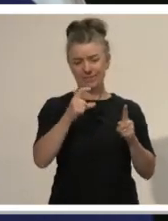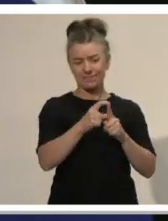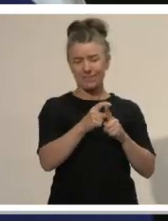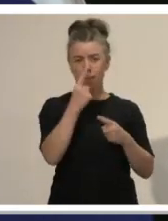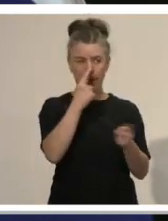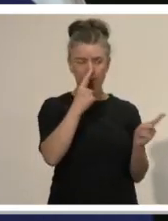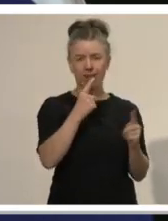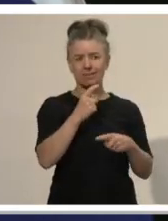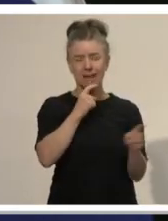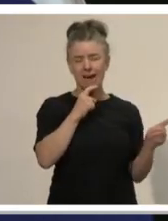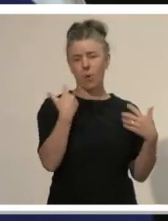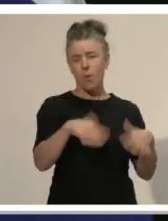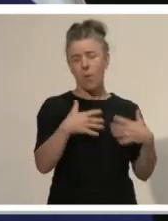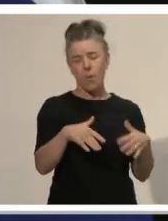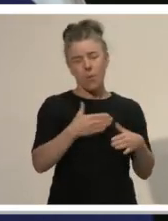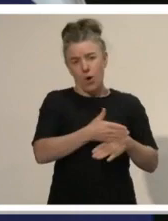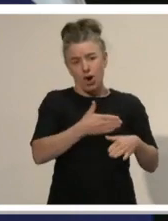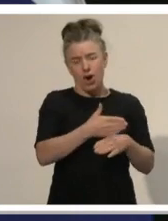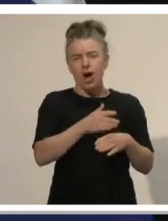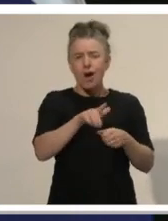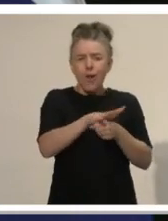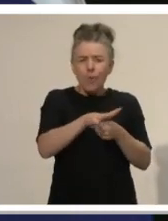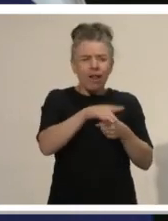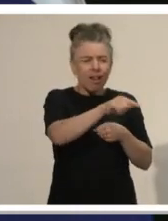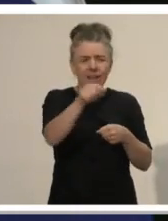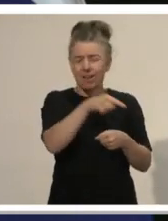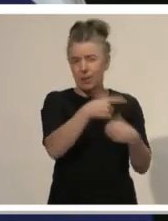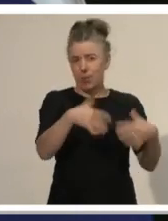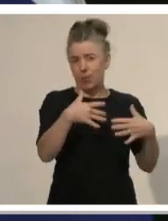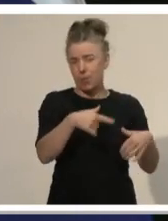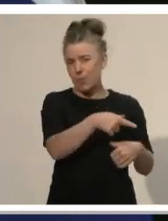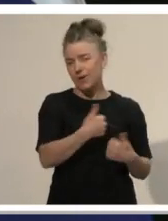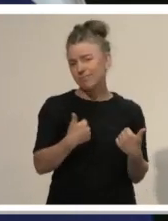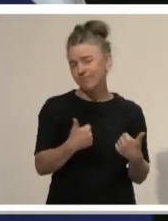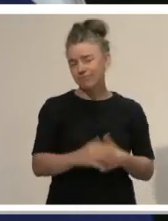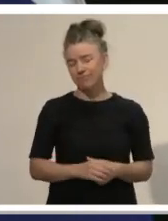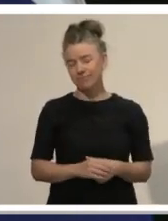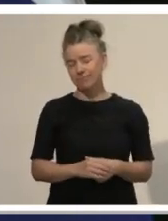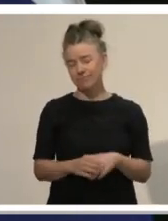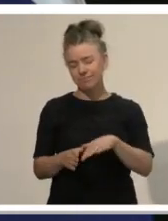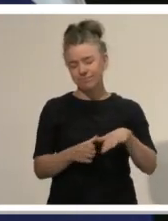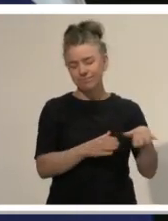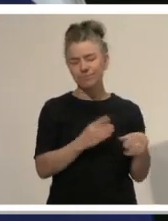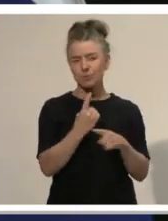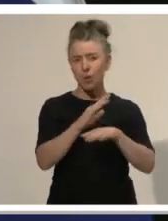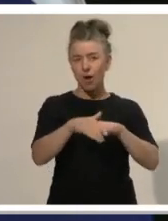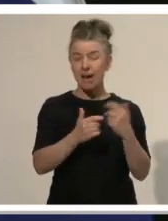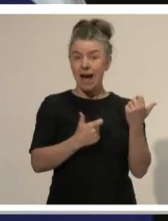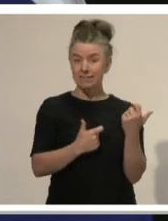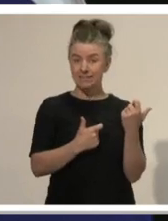by those civil defence groups in our local areas. Short word on